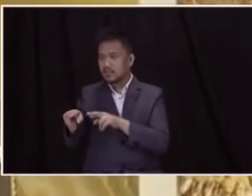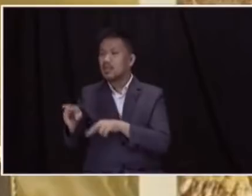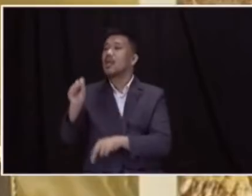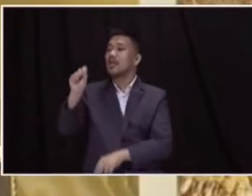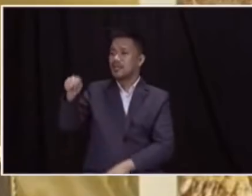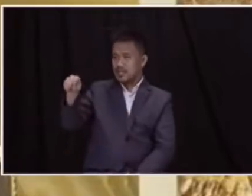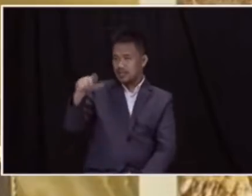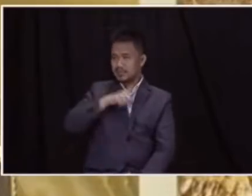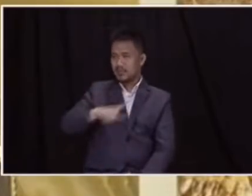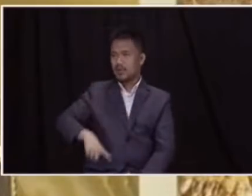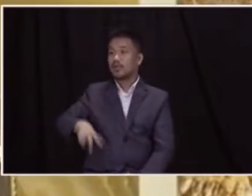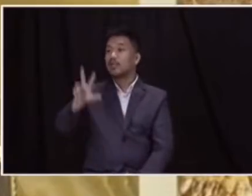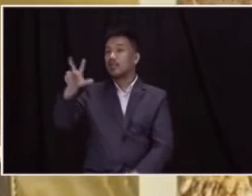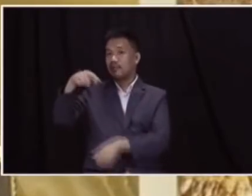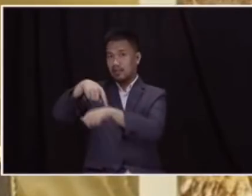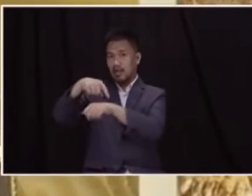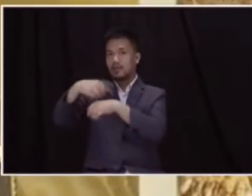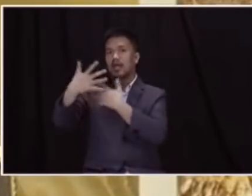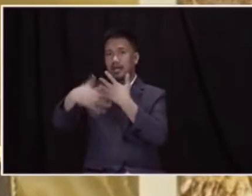4 3 times. Only